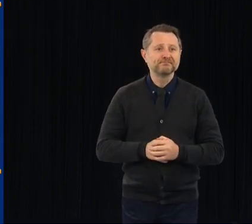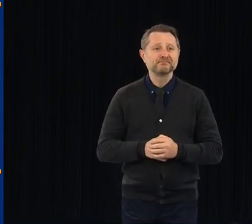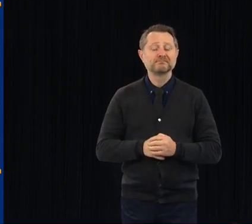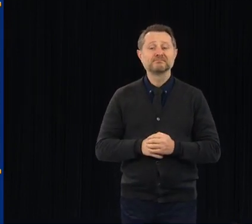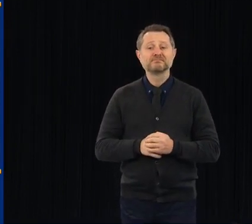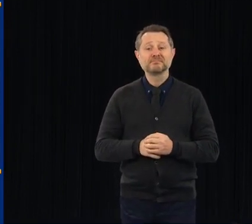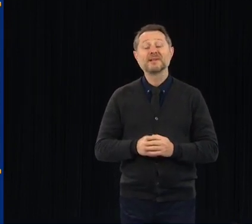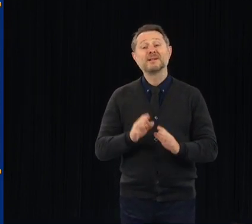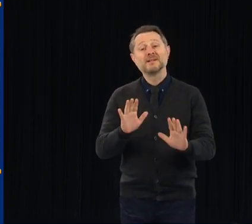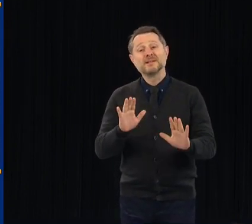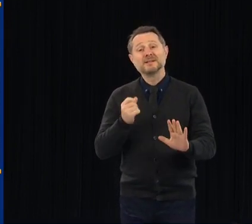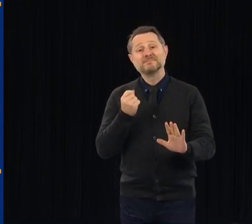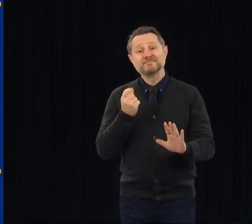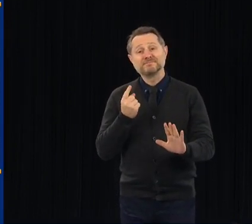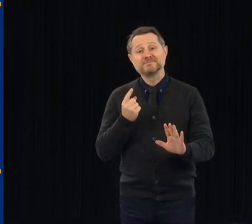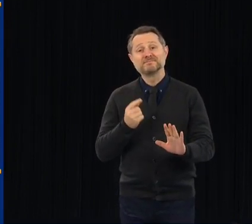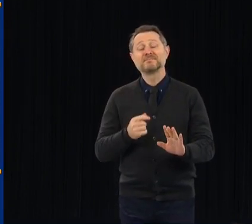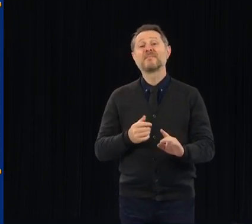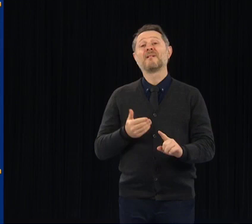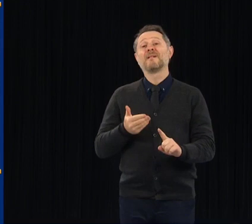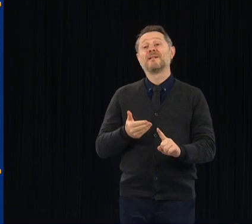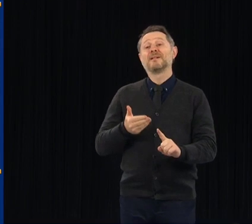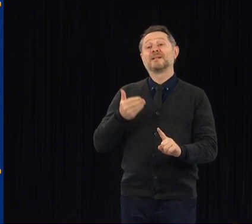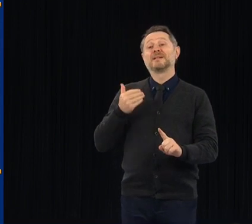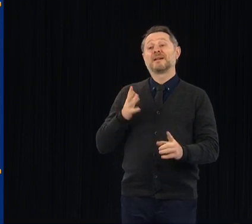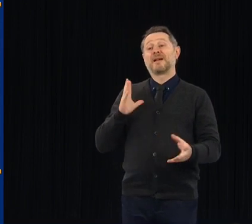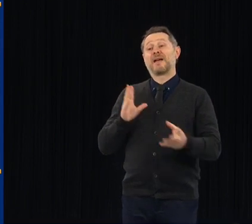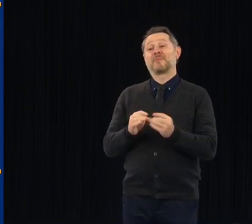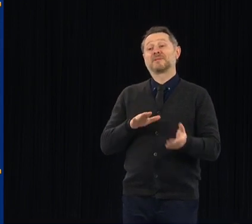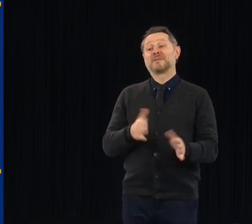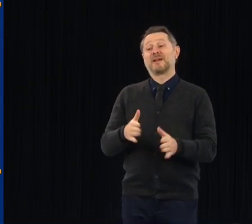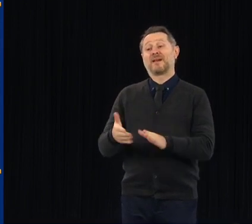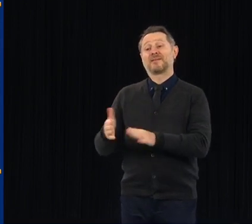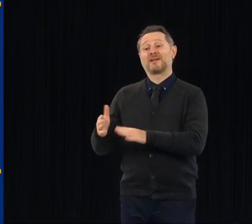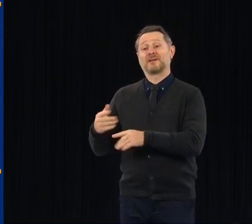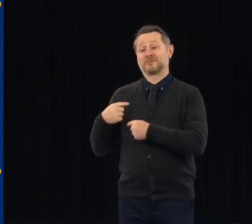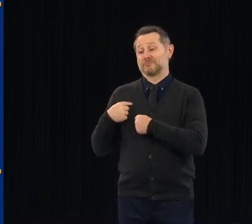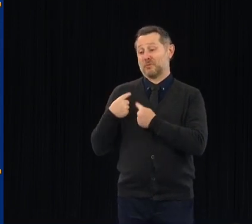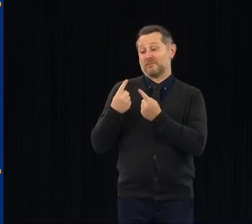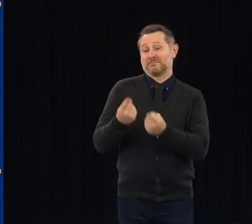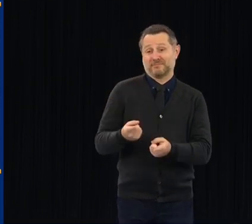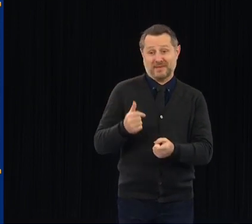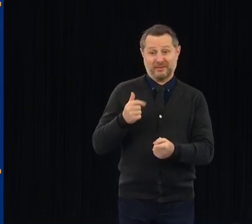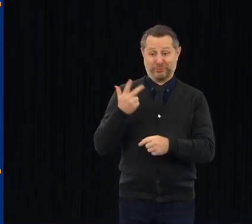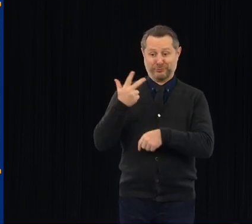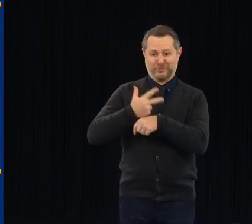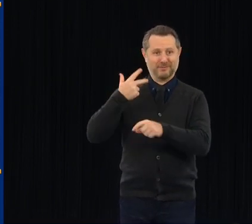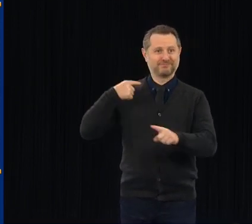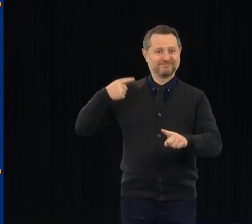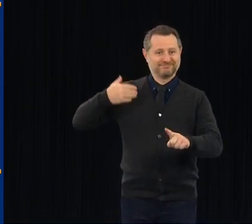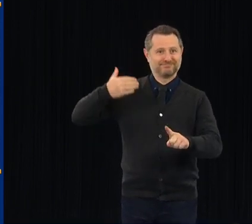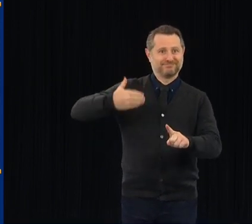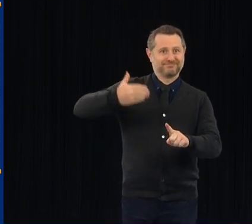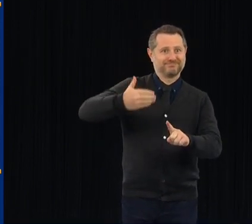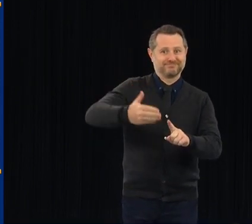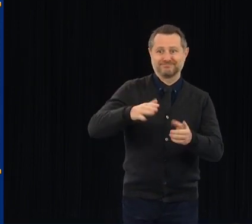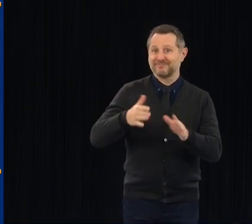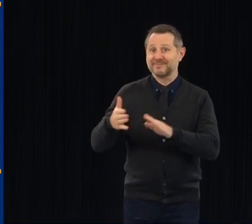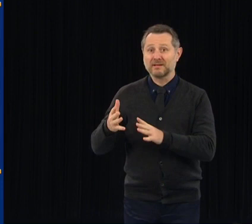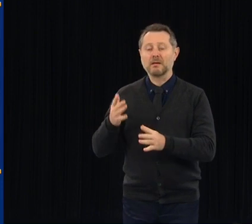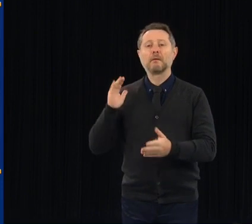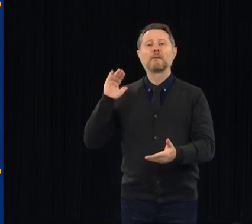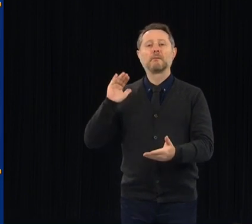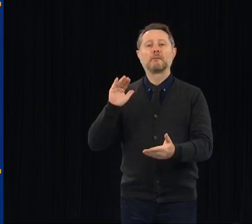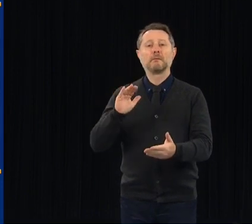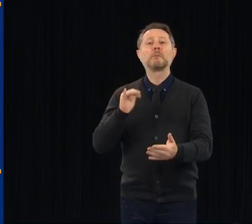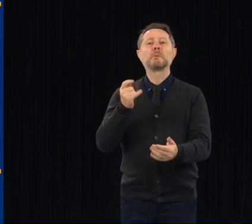But the number of deaths over the past few days has been dropping for